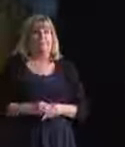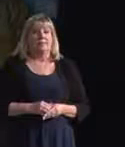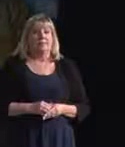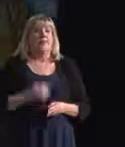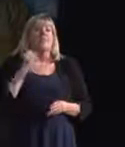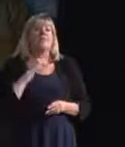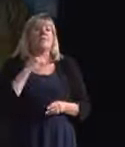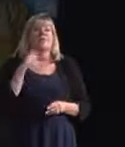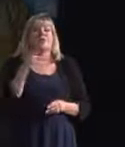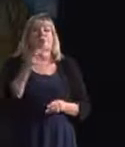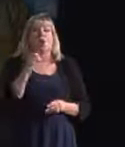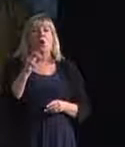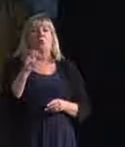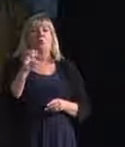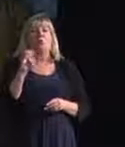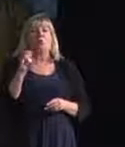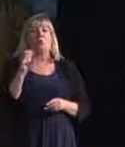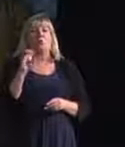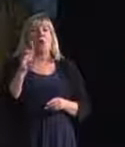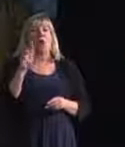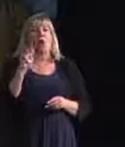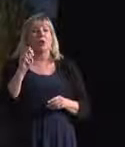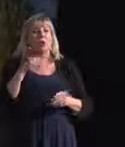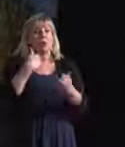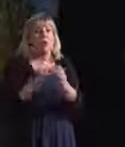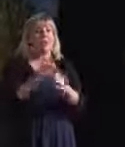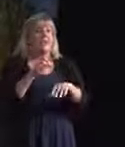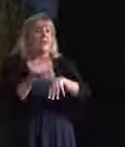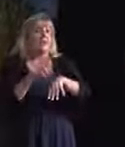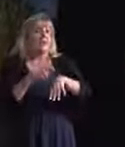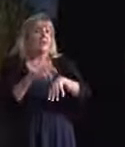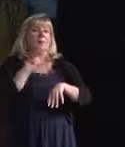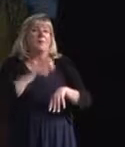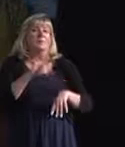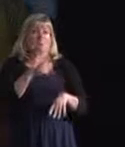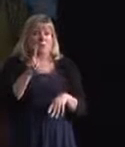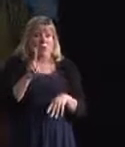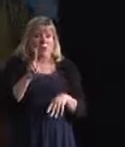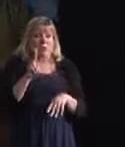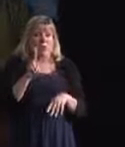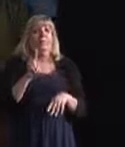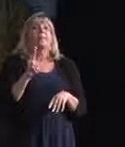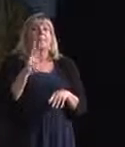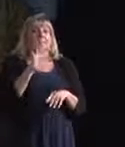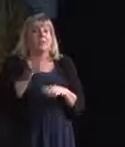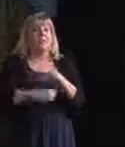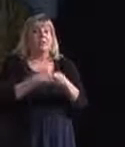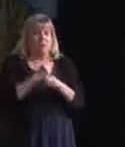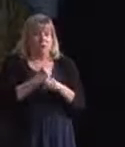The Reverend Charles Barnes arrived in the Dominican Republic at the age of 42, 5 years into Trujillo's